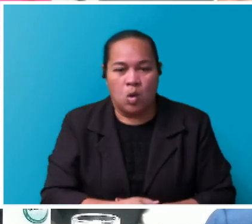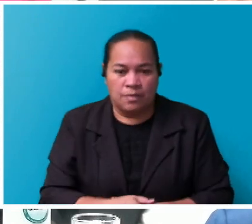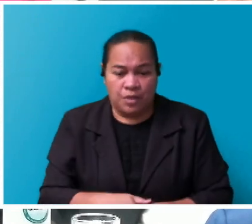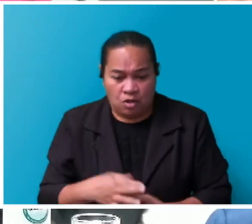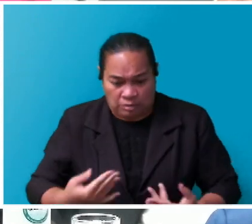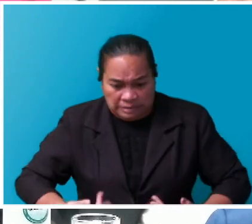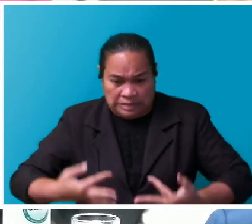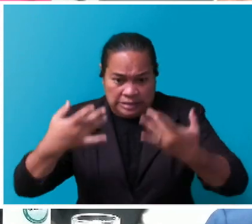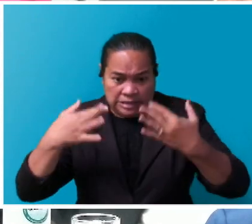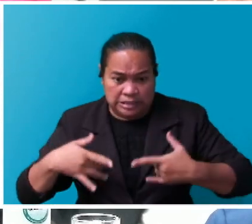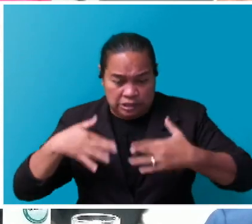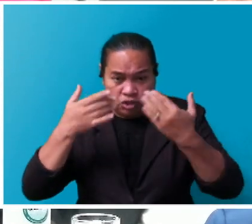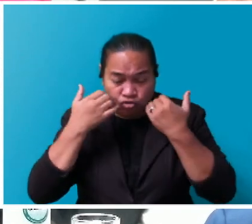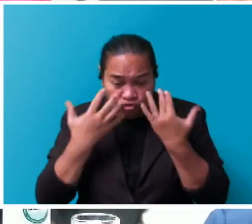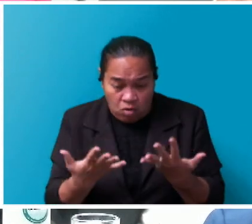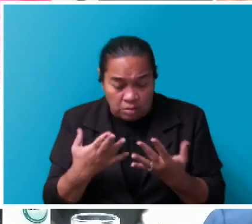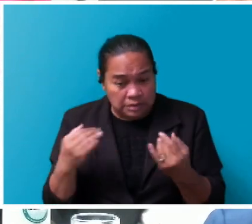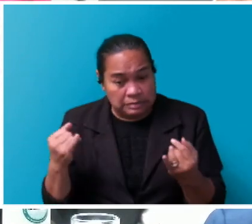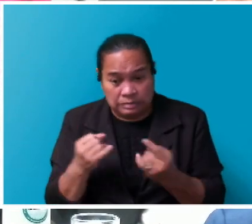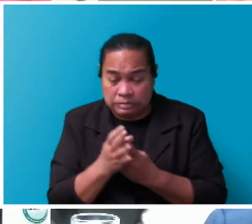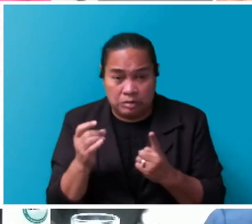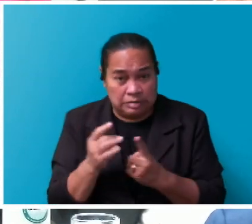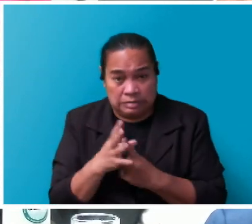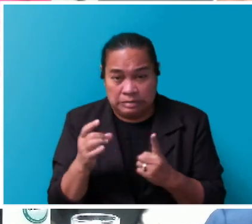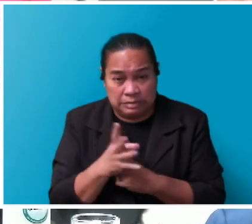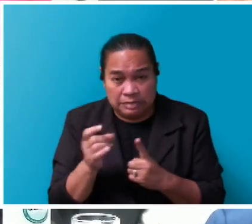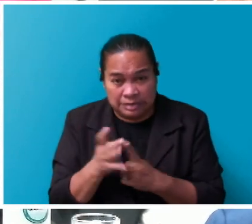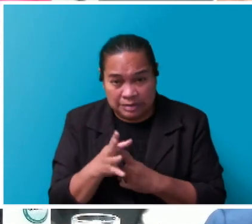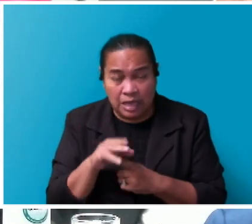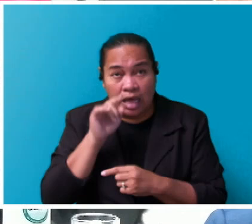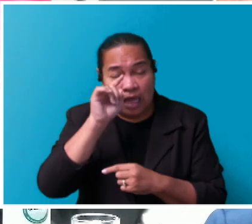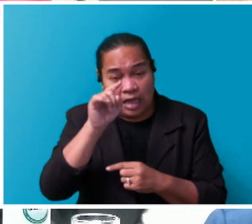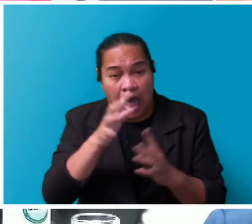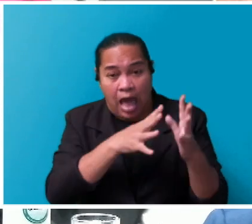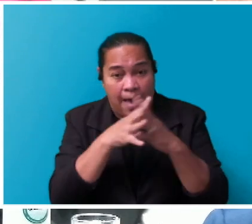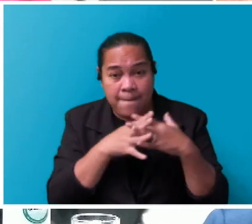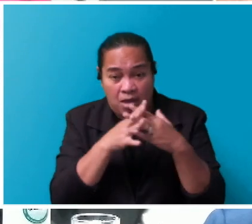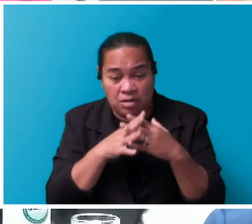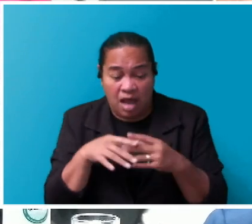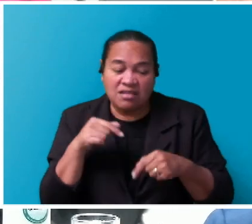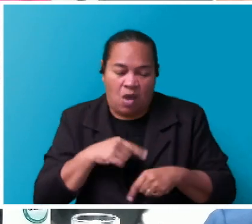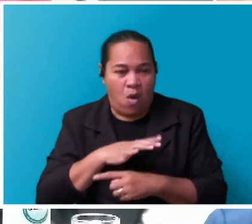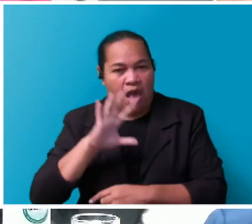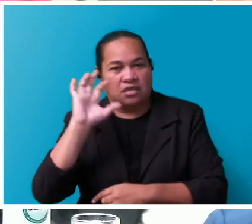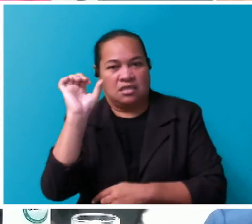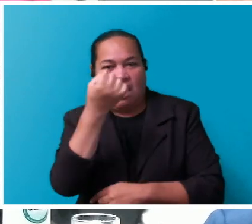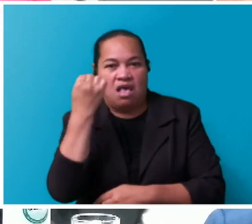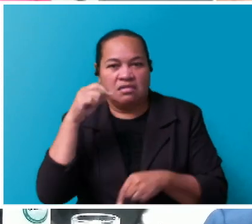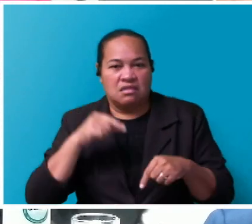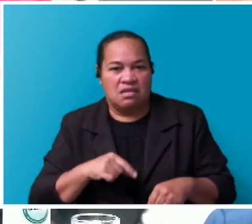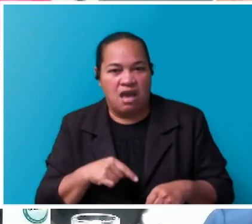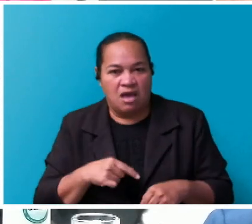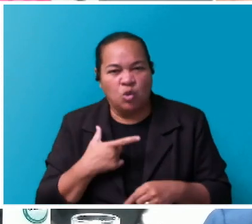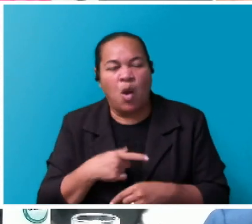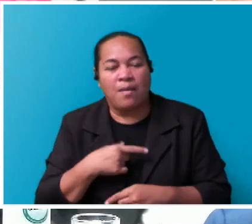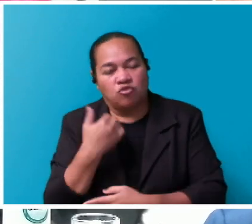Honorable Speaker, emphasize just how critical the US market is to the success of the Fijian exporters and,